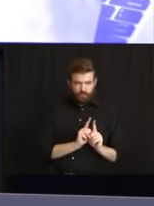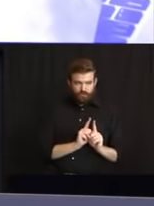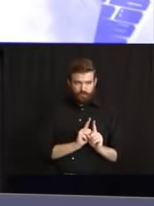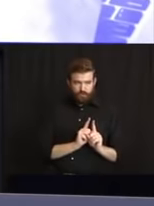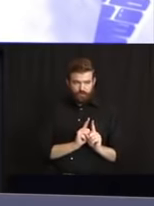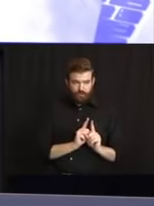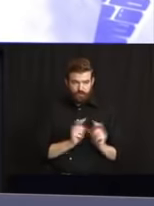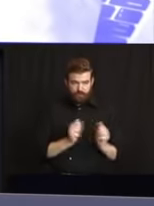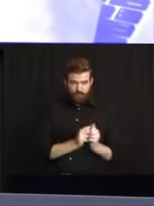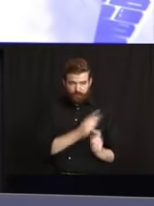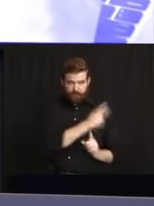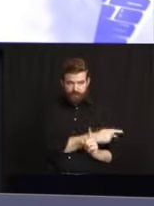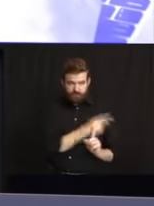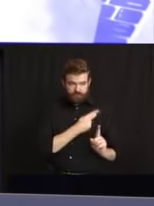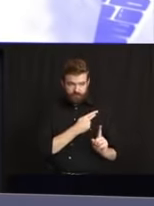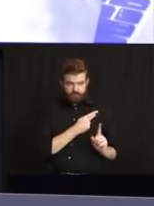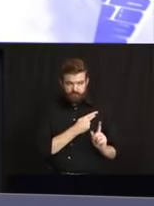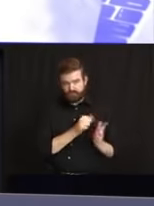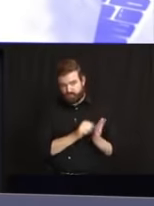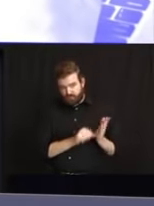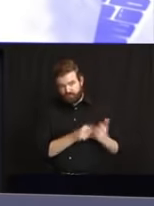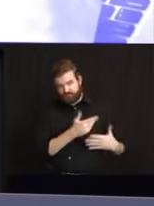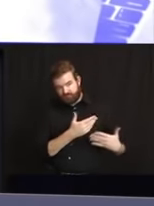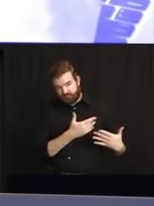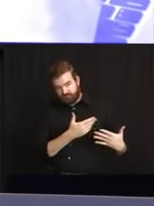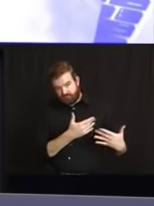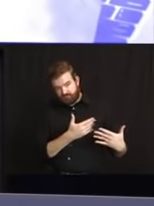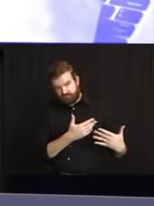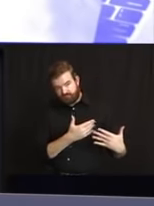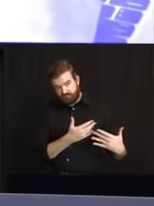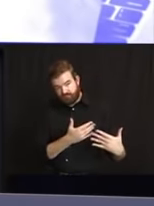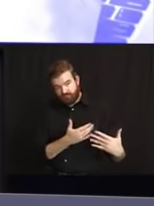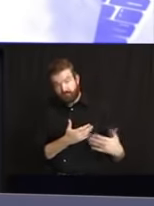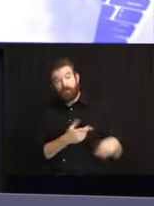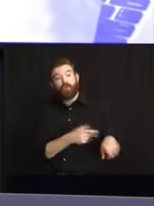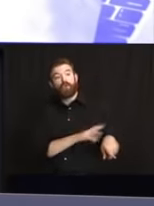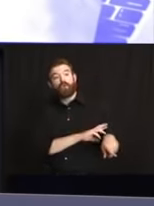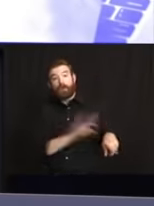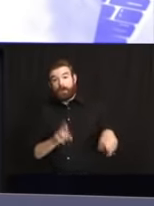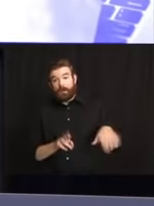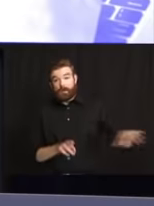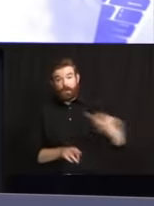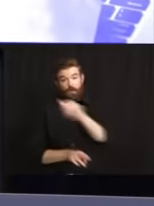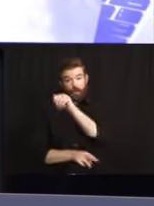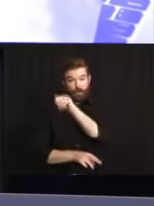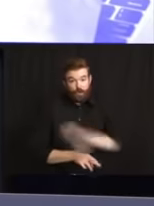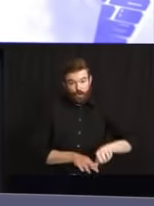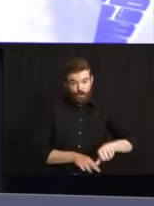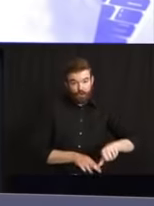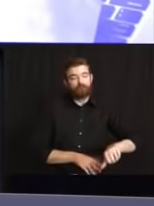the initial intake process and may rejoin the patient for the discharge process.